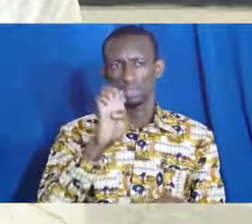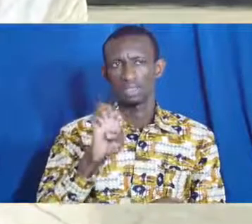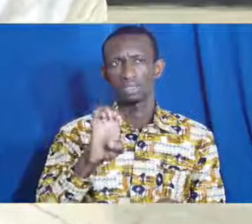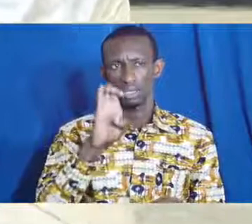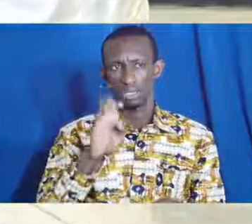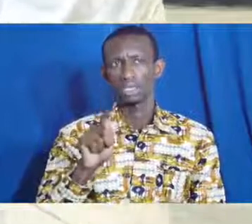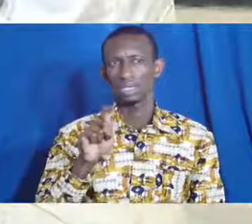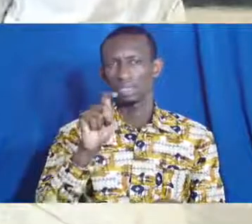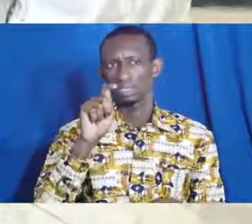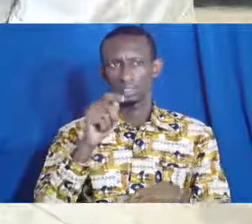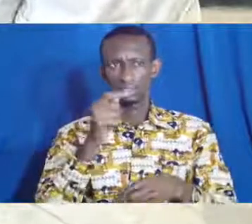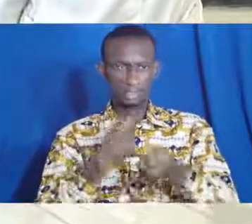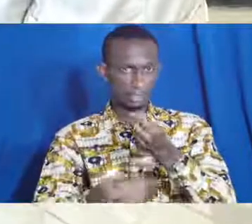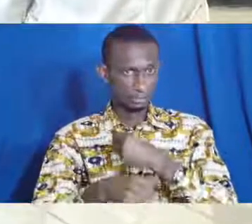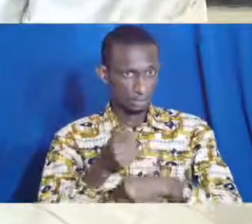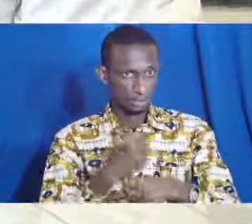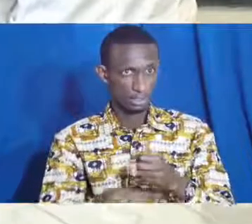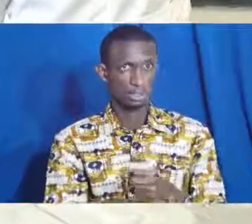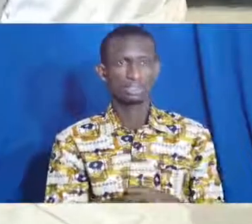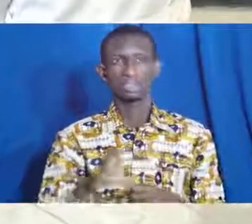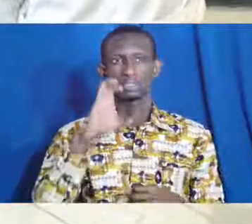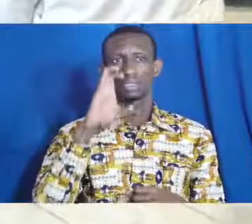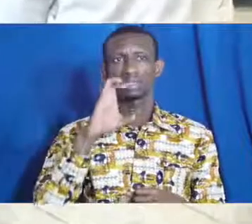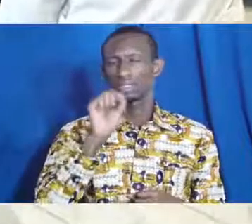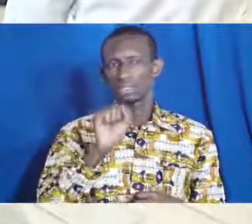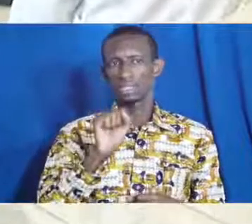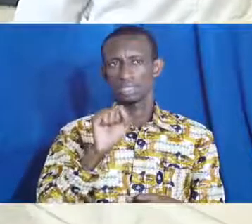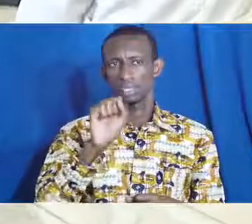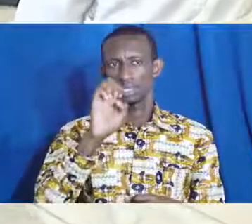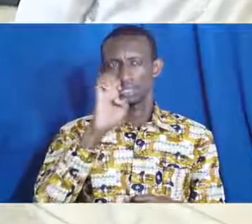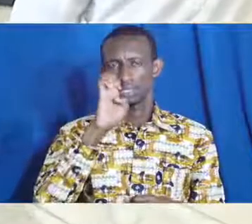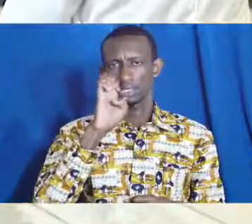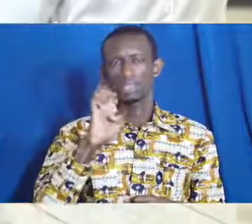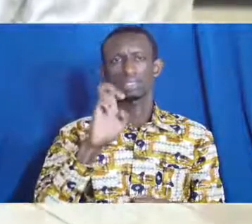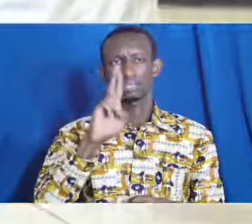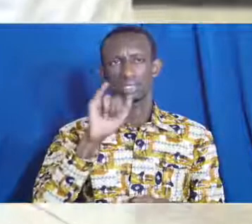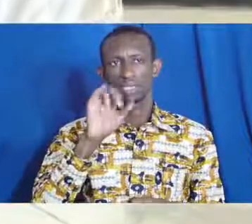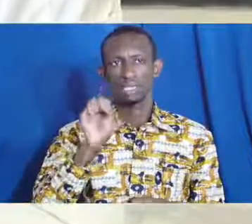Reactivity series, or sometimes called activity series.